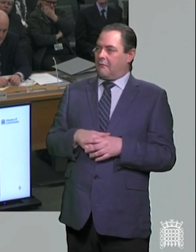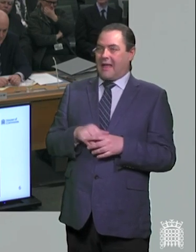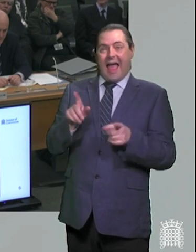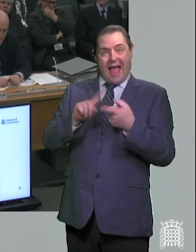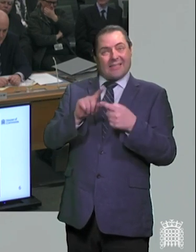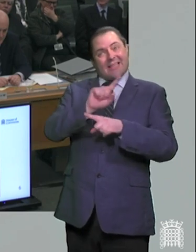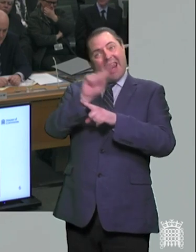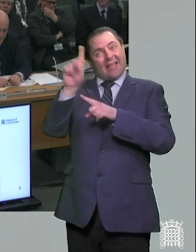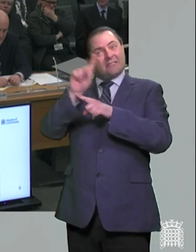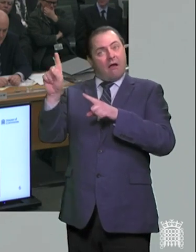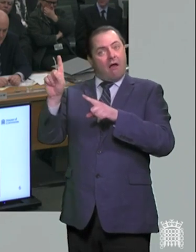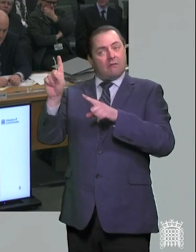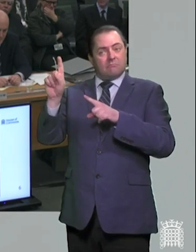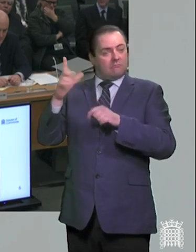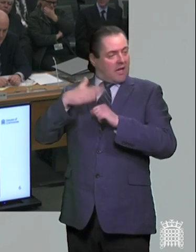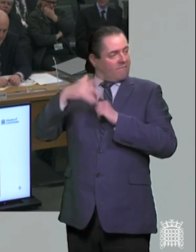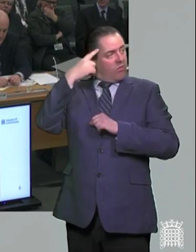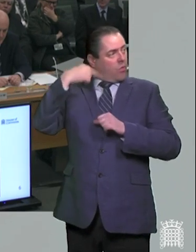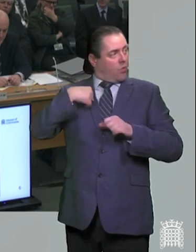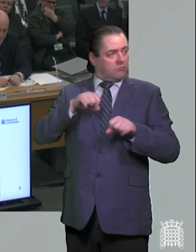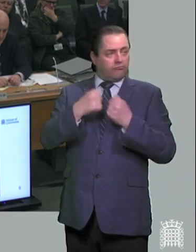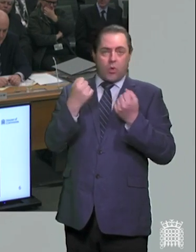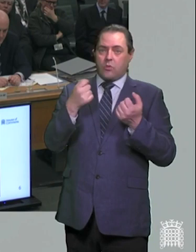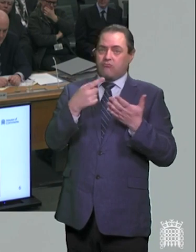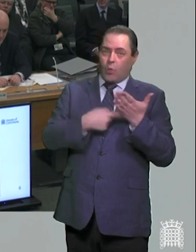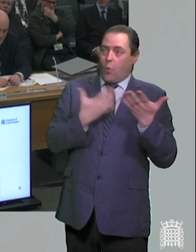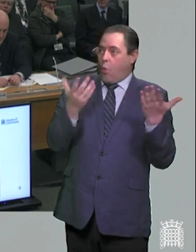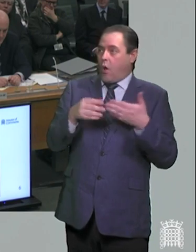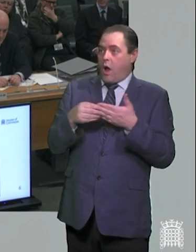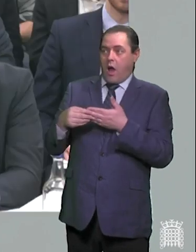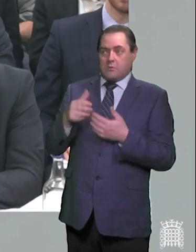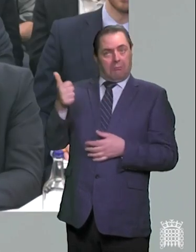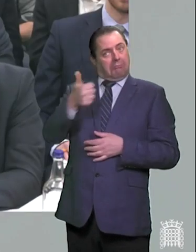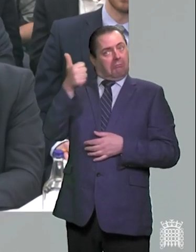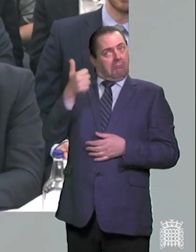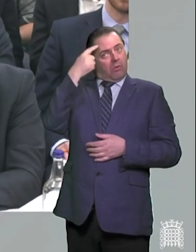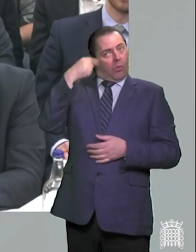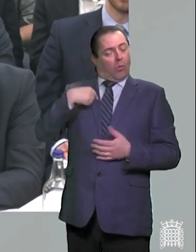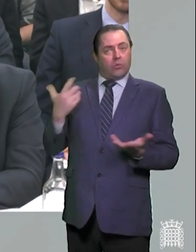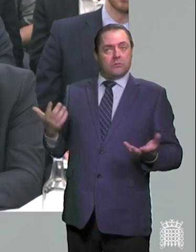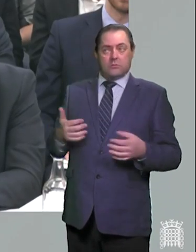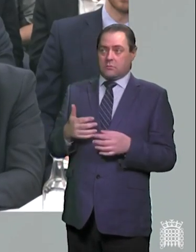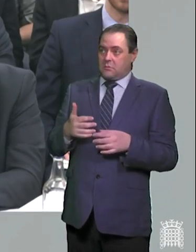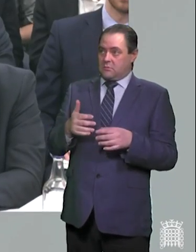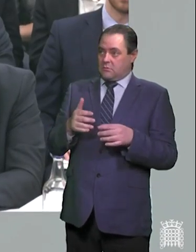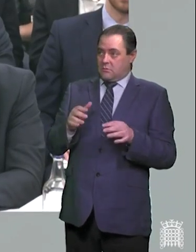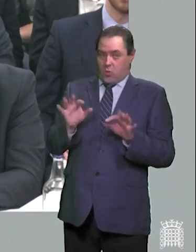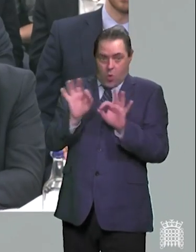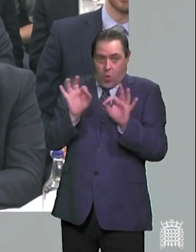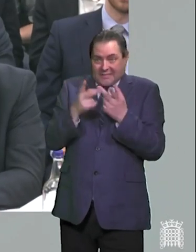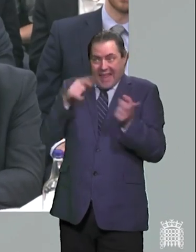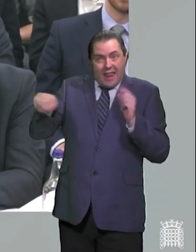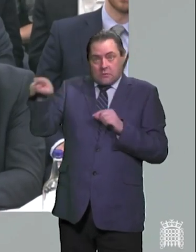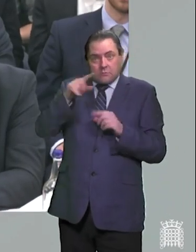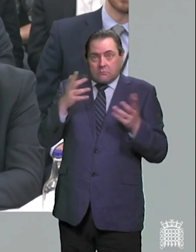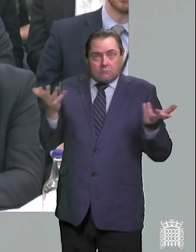later on, at any time, that this event was in contravention of either the rules or the guidance, nor did anybody,